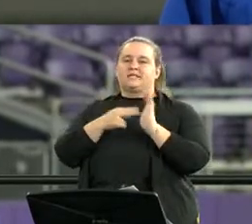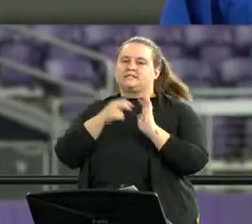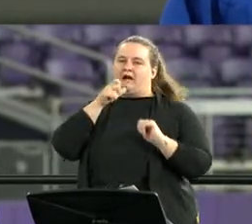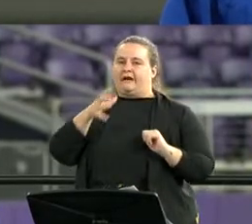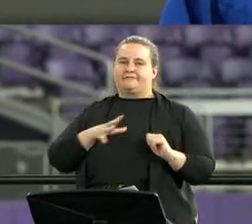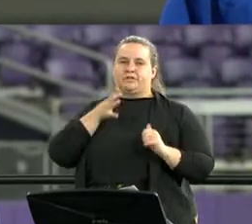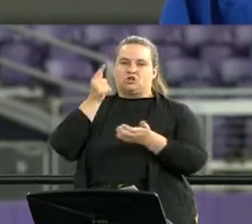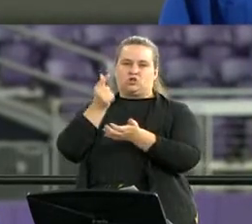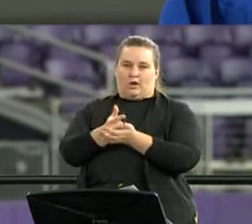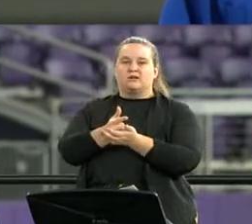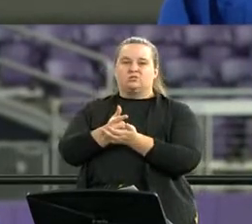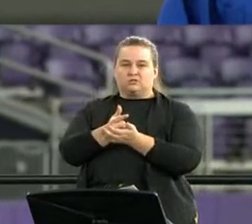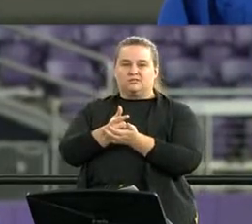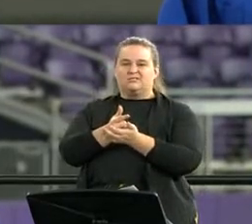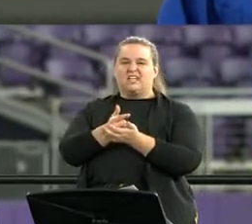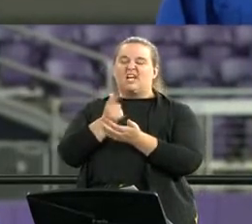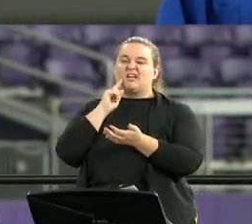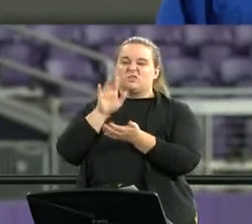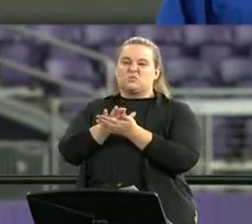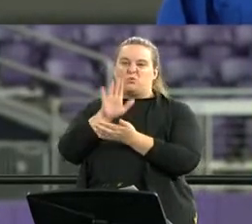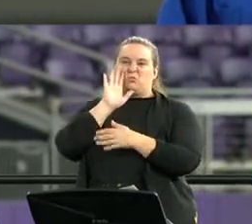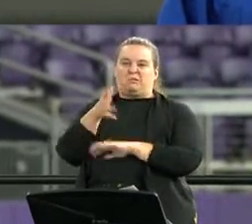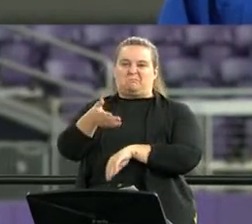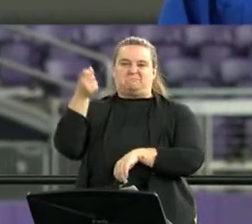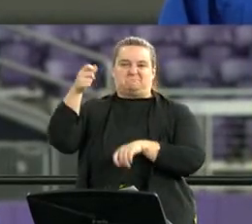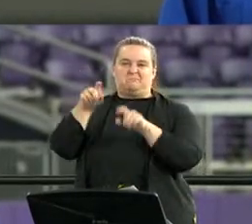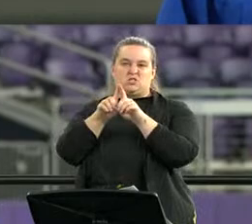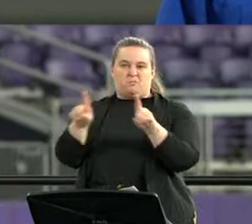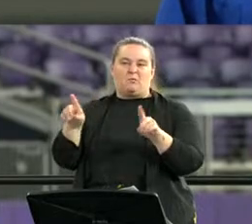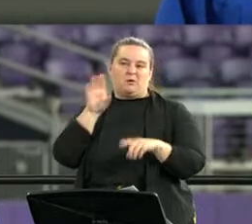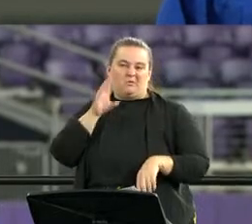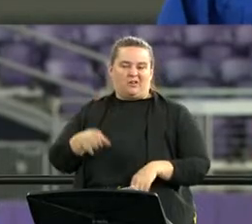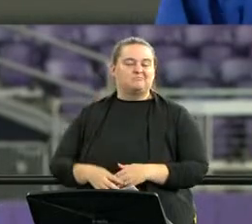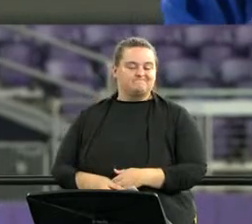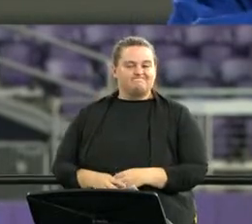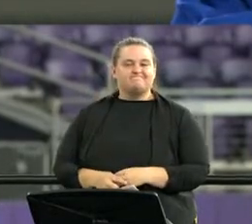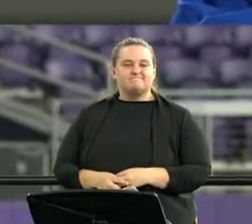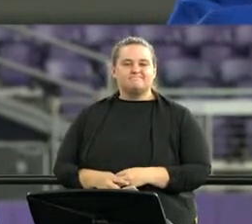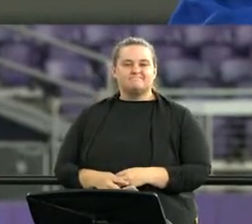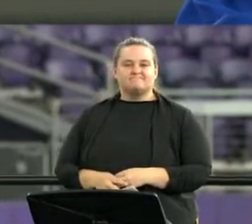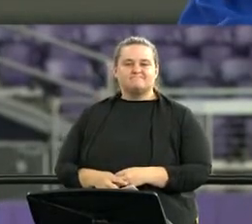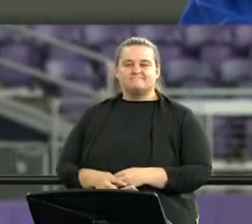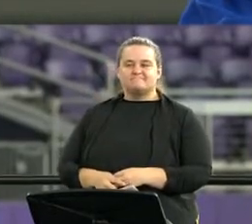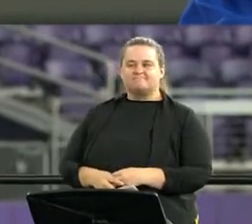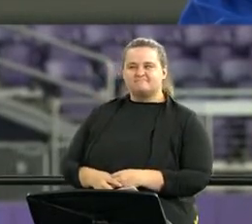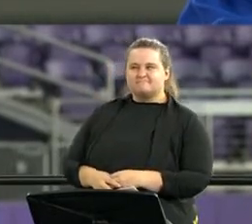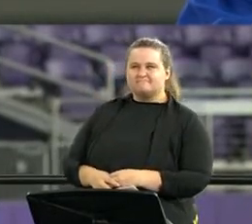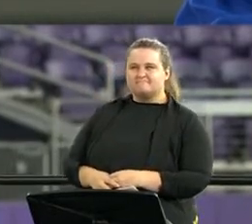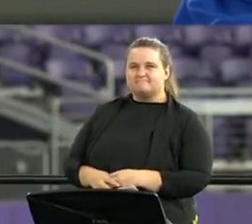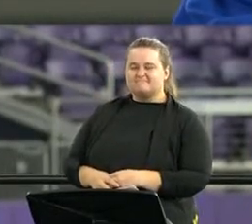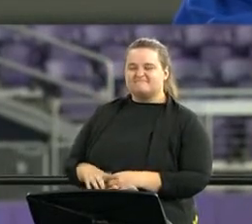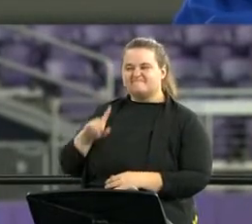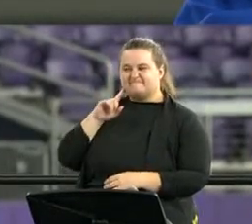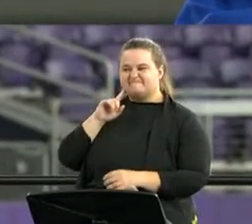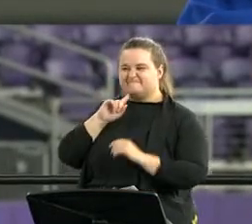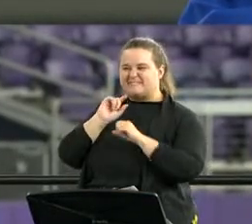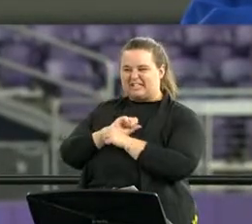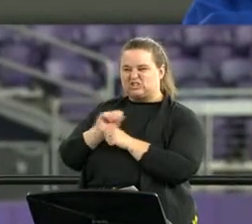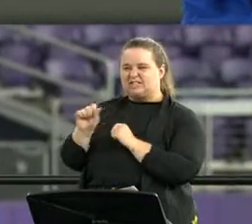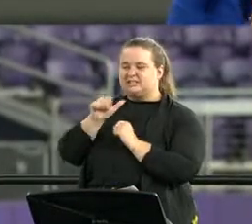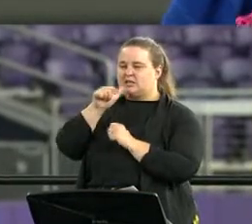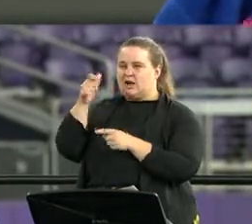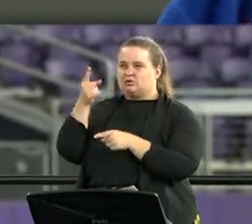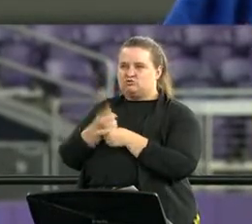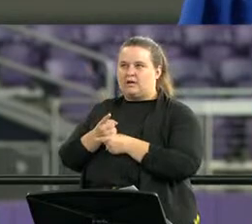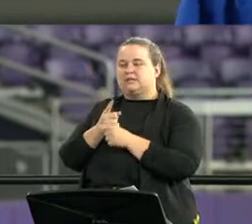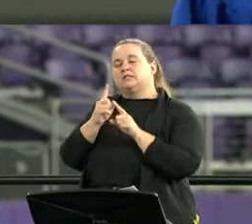officially graduated in the eyes of the school, and your diploma will later be confiscated. What's that? Okay, we're getting word that that's